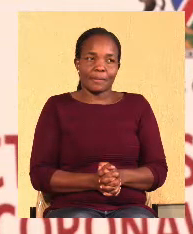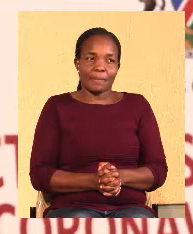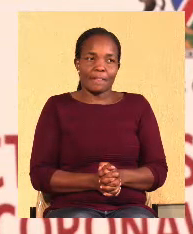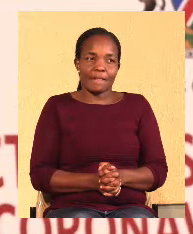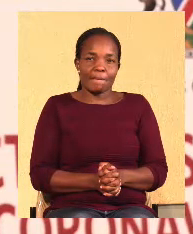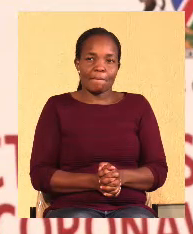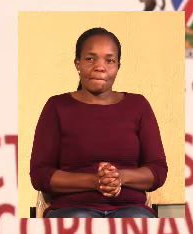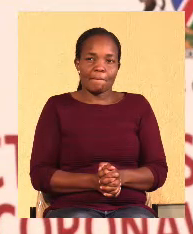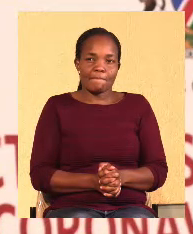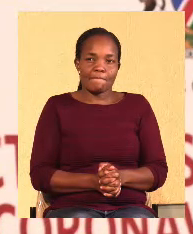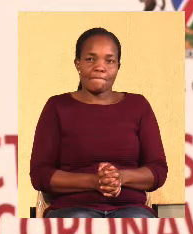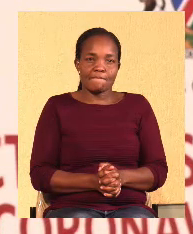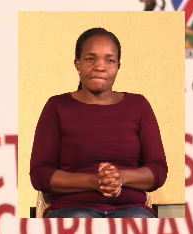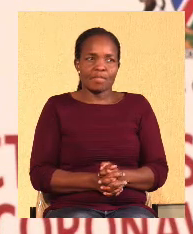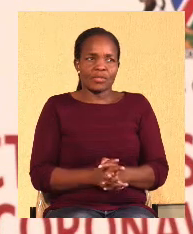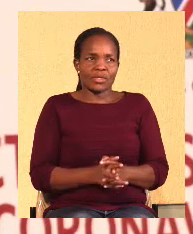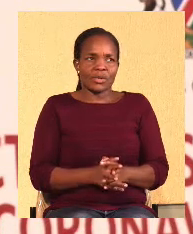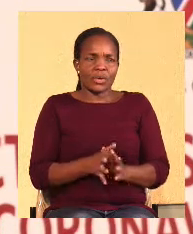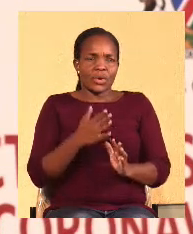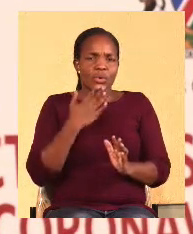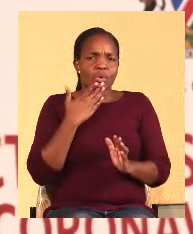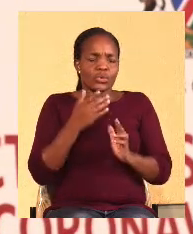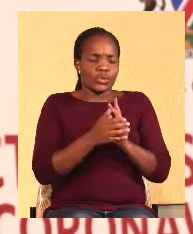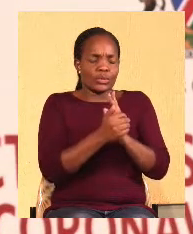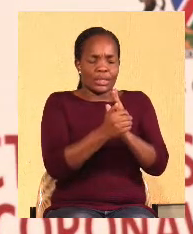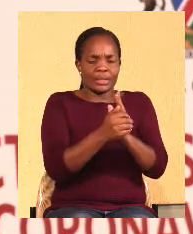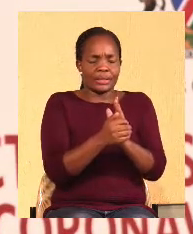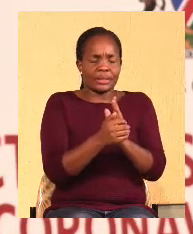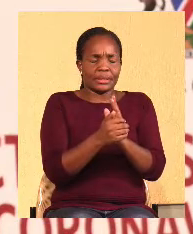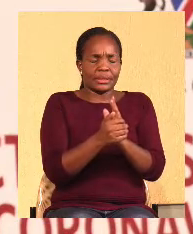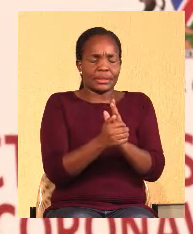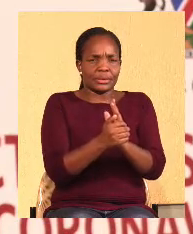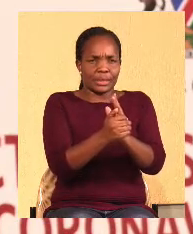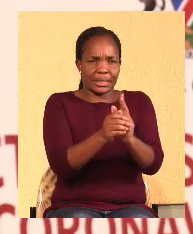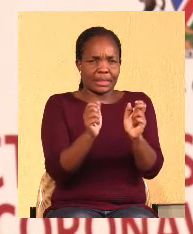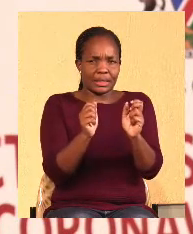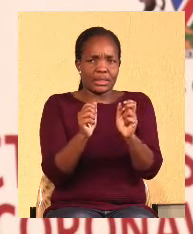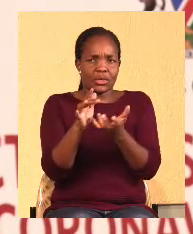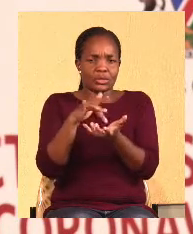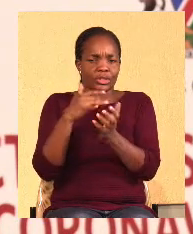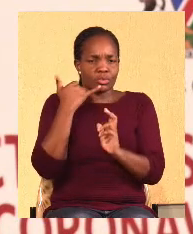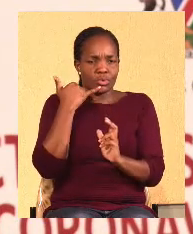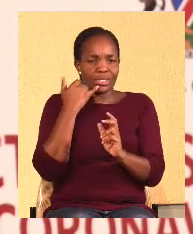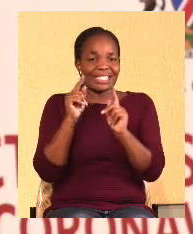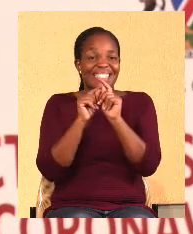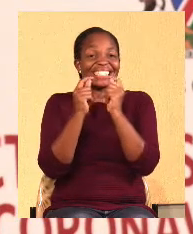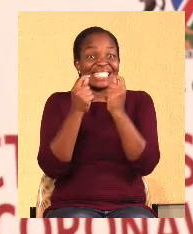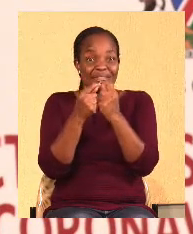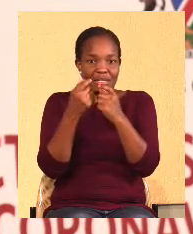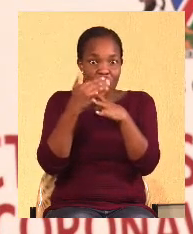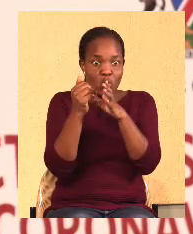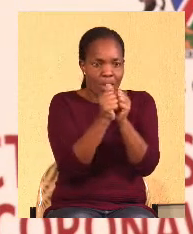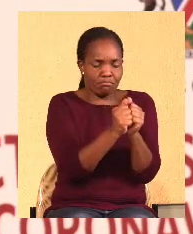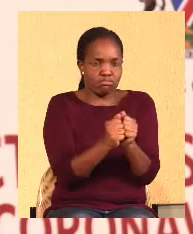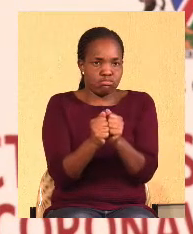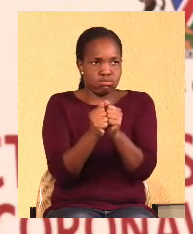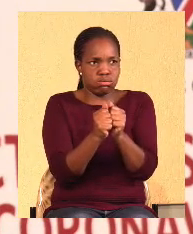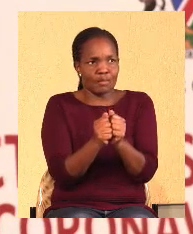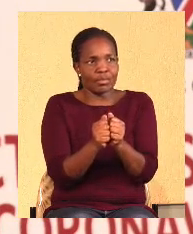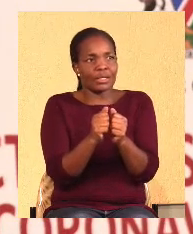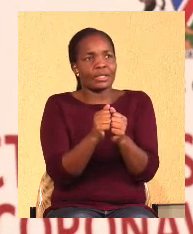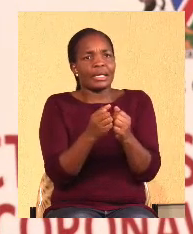The call center is run by a committed team and not by individuals, although sometimes one becomes overwhelmed when